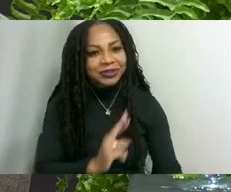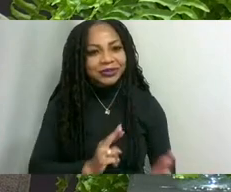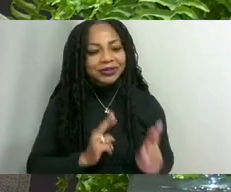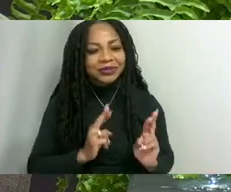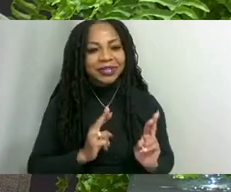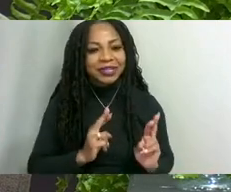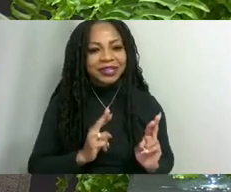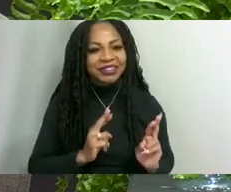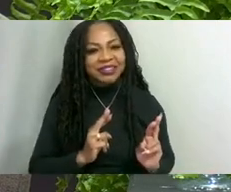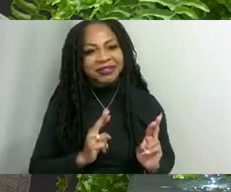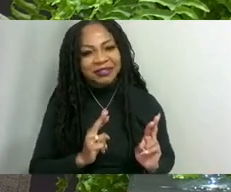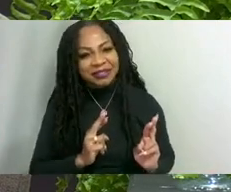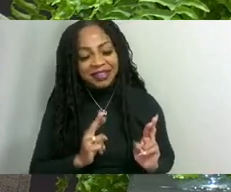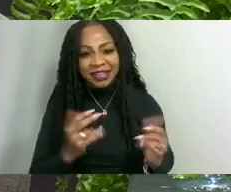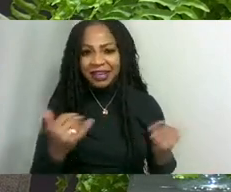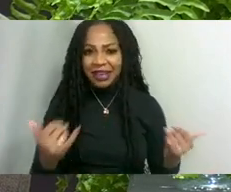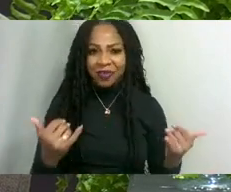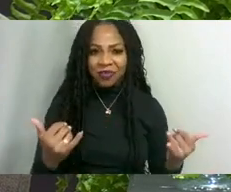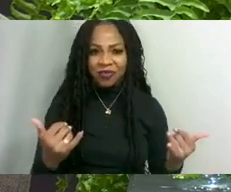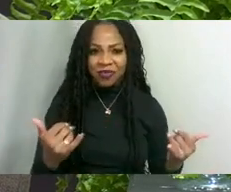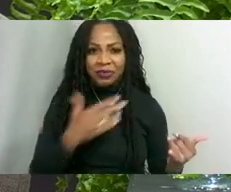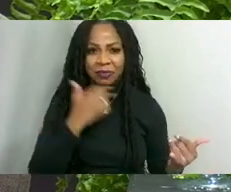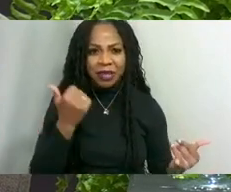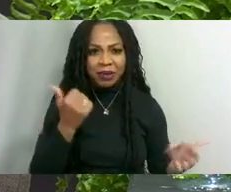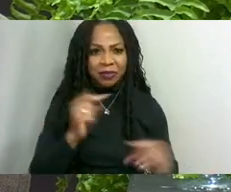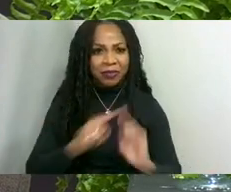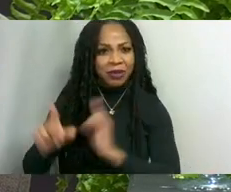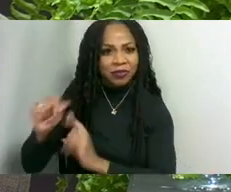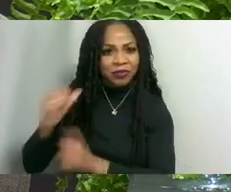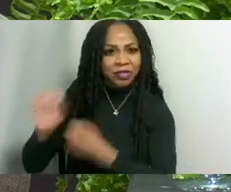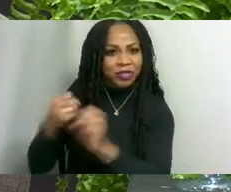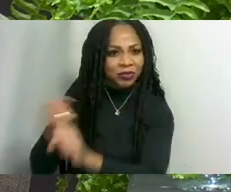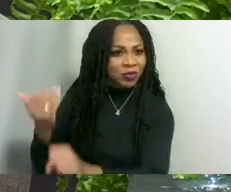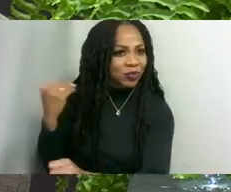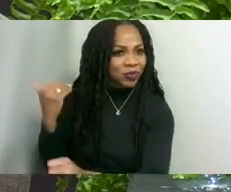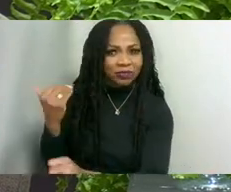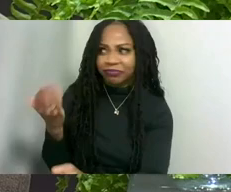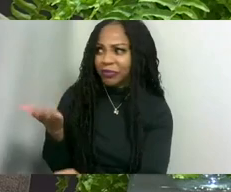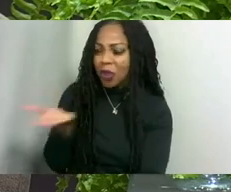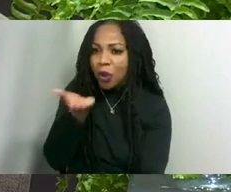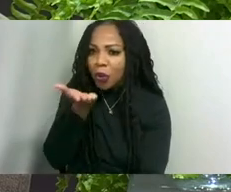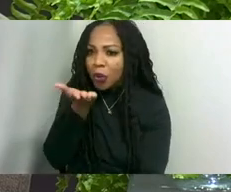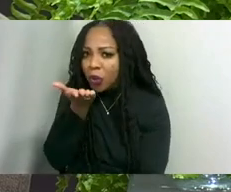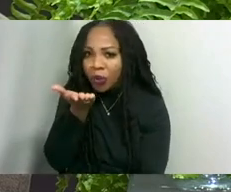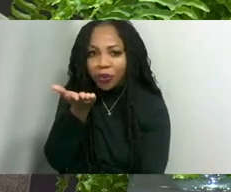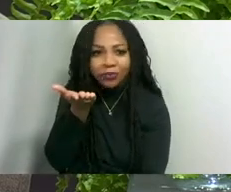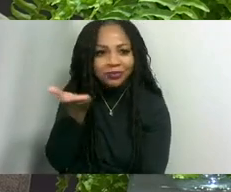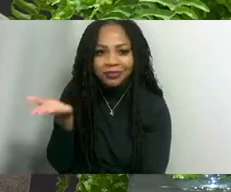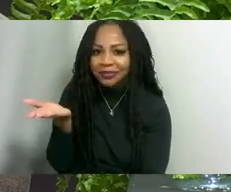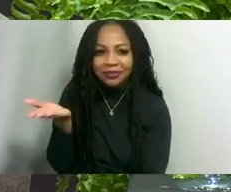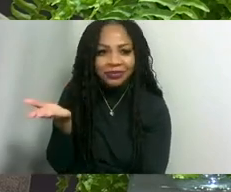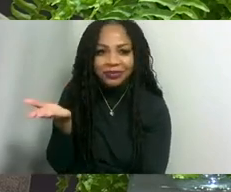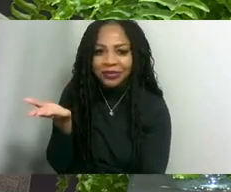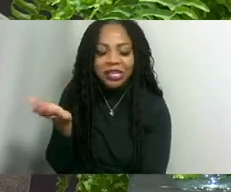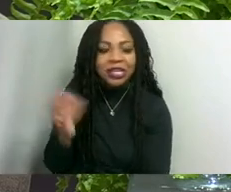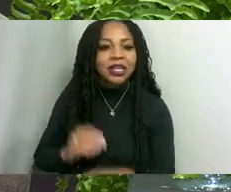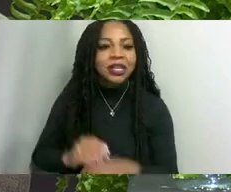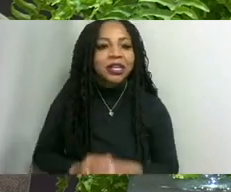say 20 years ago, forget it, it didn't exist. The reconciliation has done an incredible job